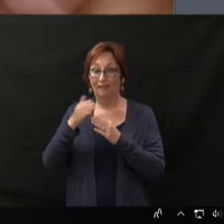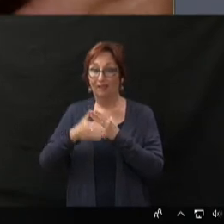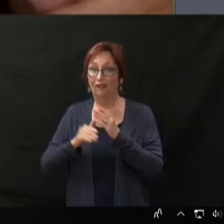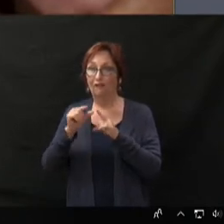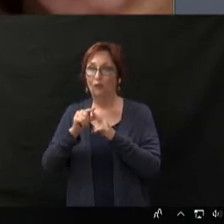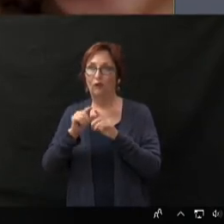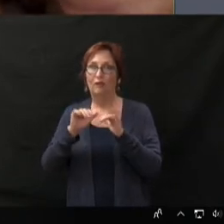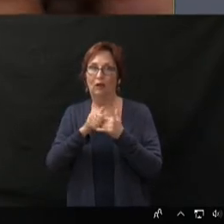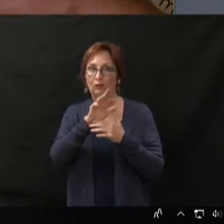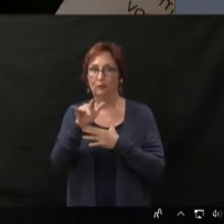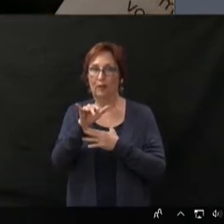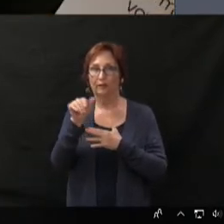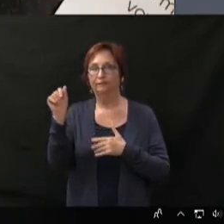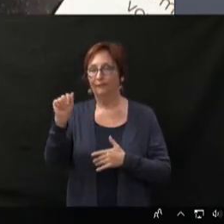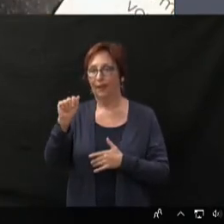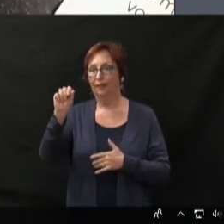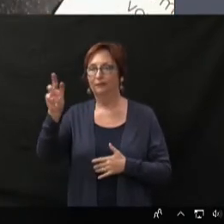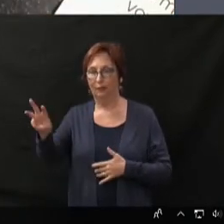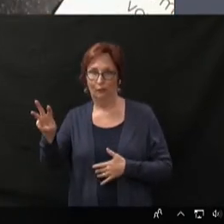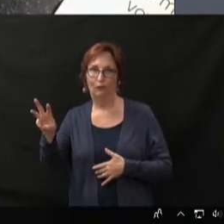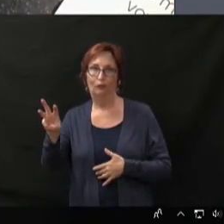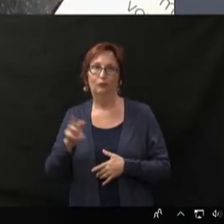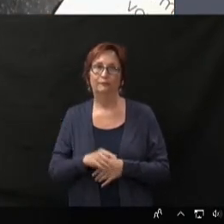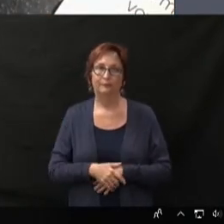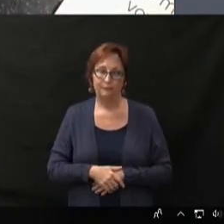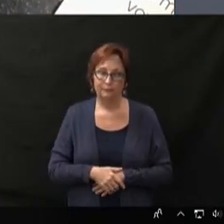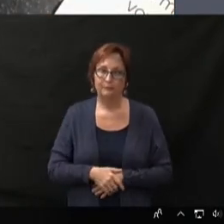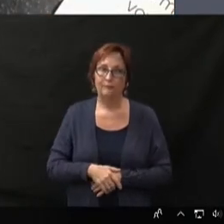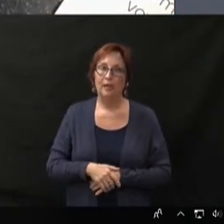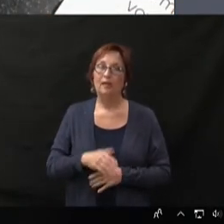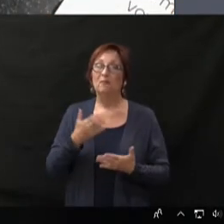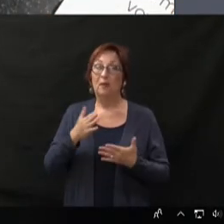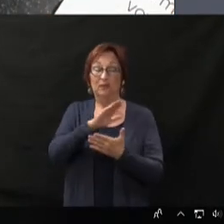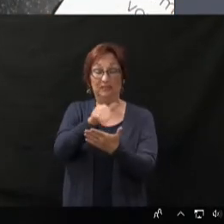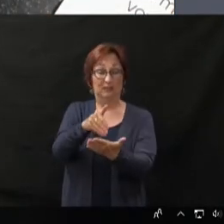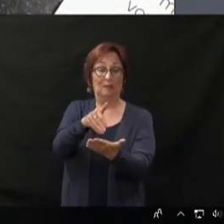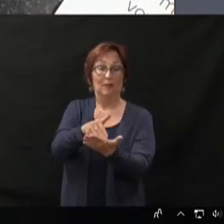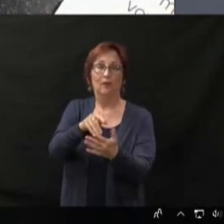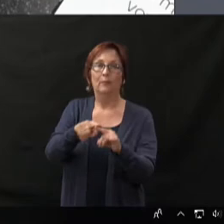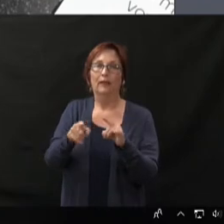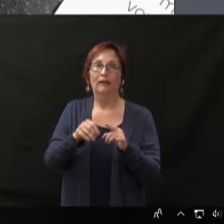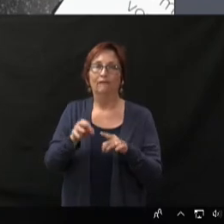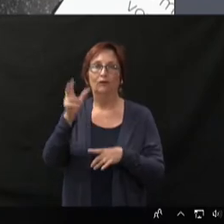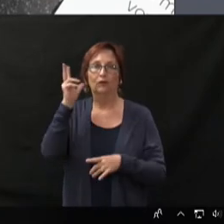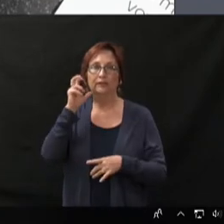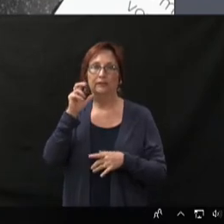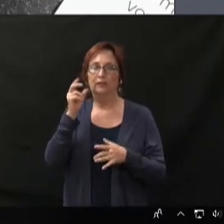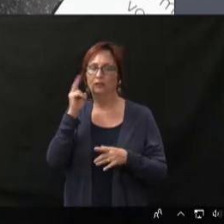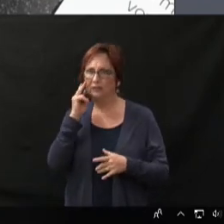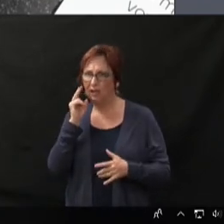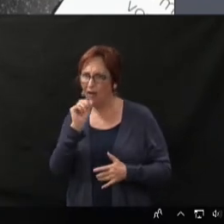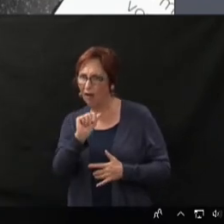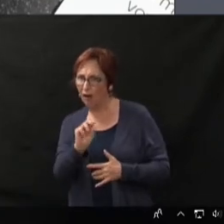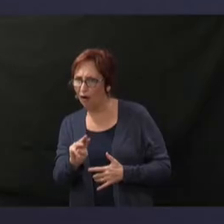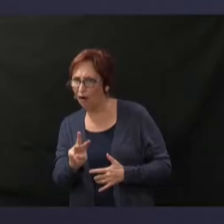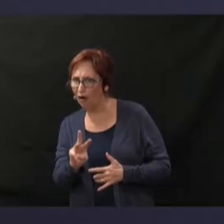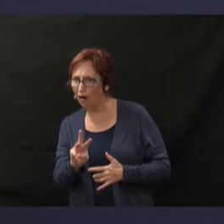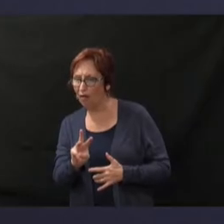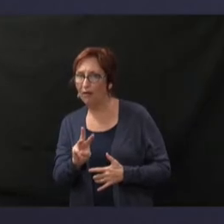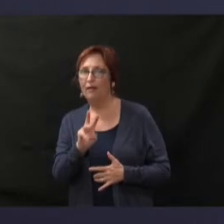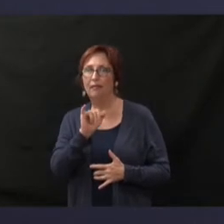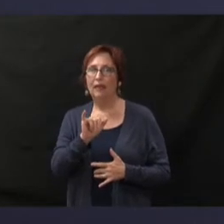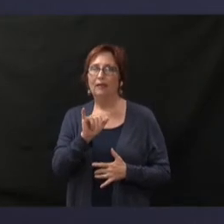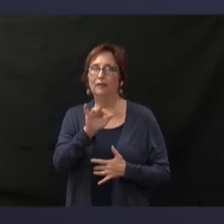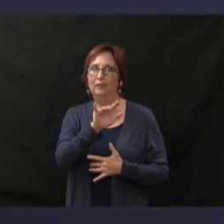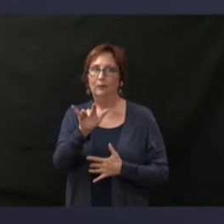you'll spell it. And there, it could be in the middle, but if you're listening, you see aw, that's going to be spelled with